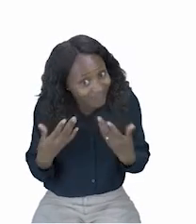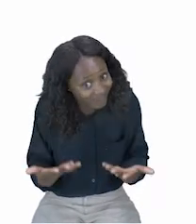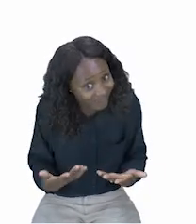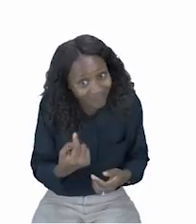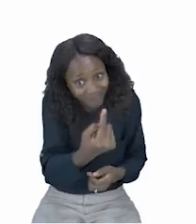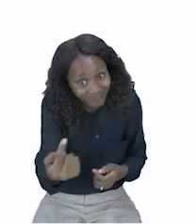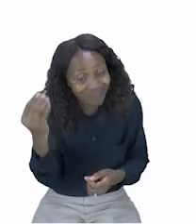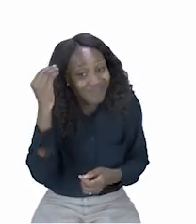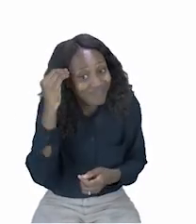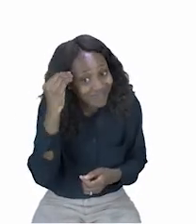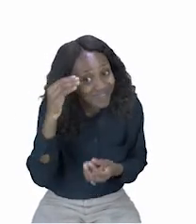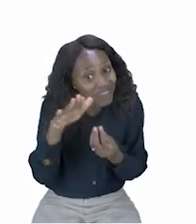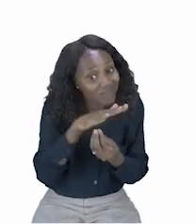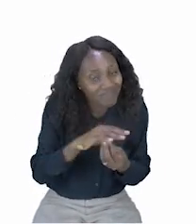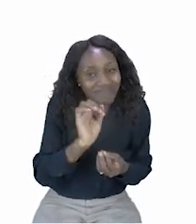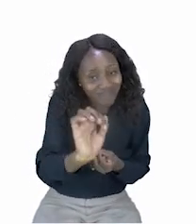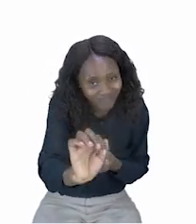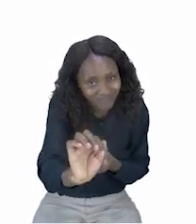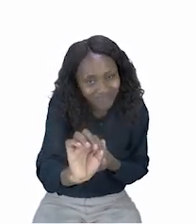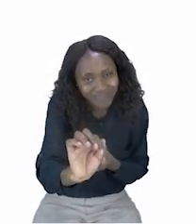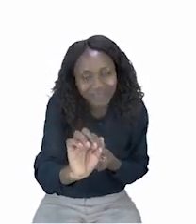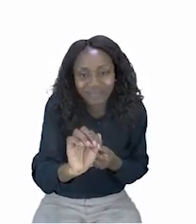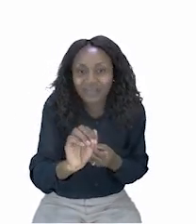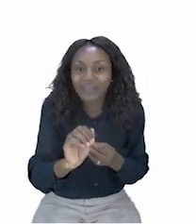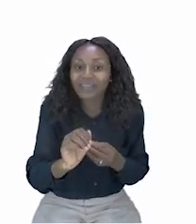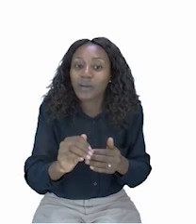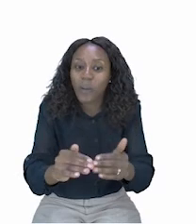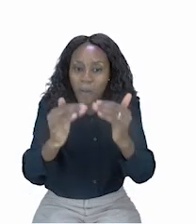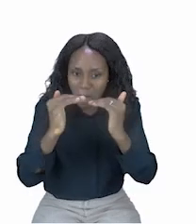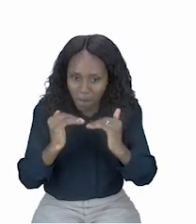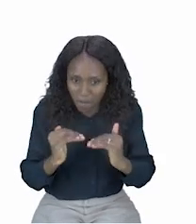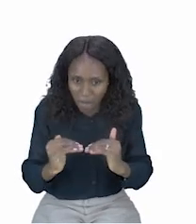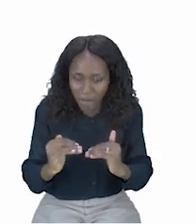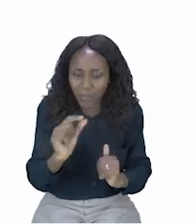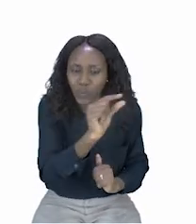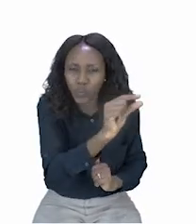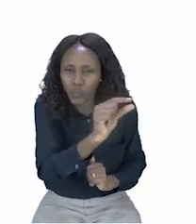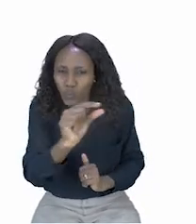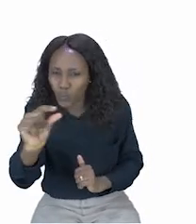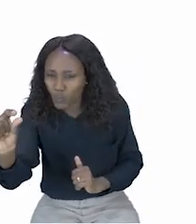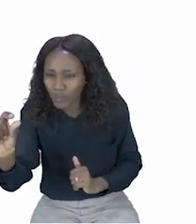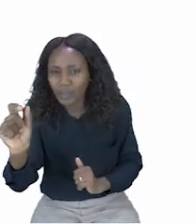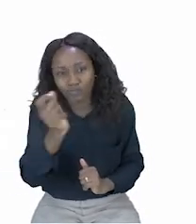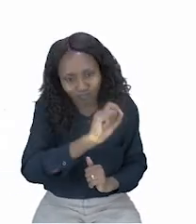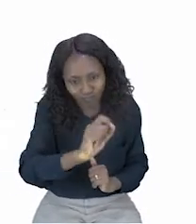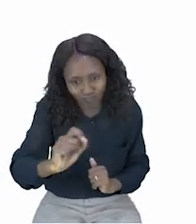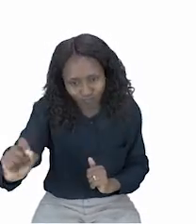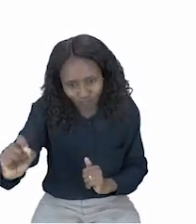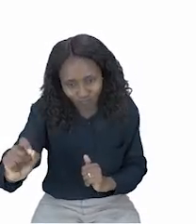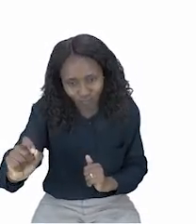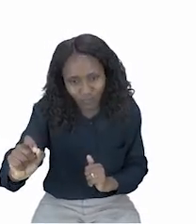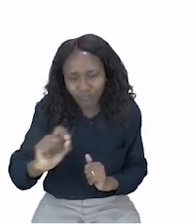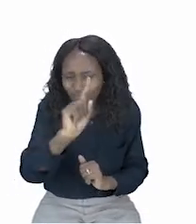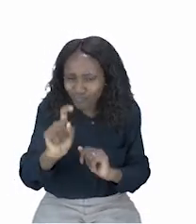on your own family. After that, I would like you to complete the bottom, which asks a